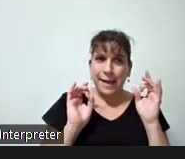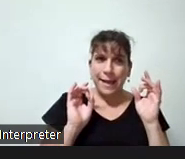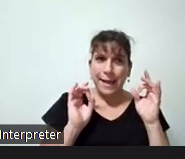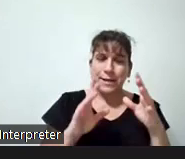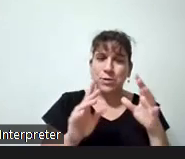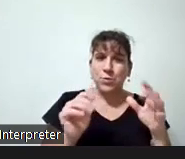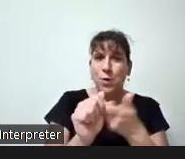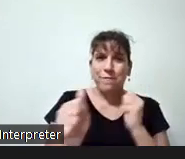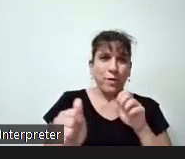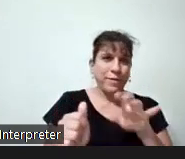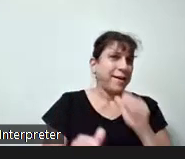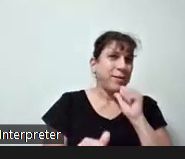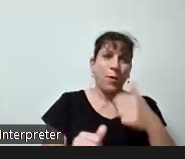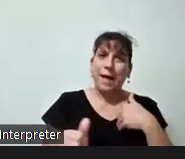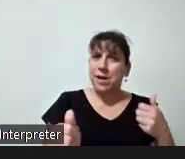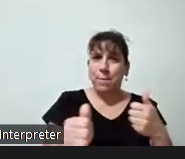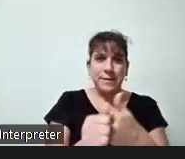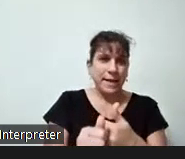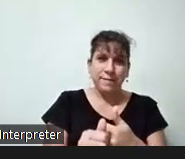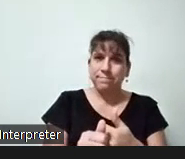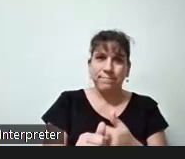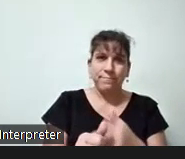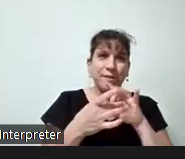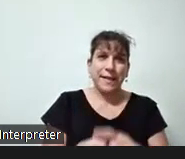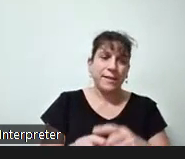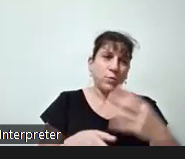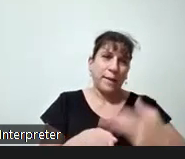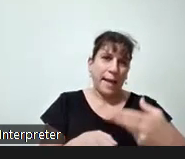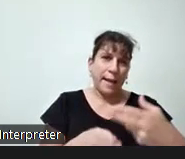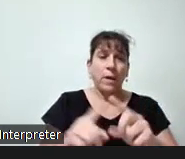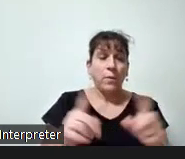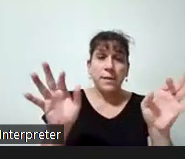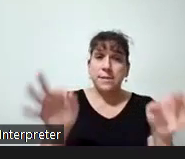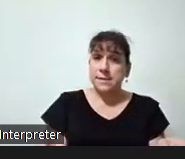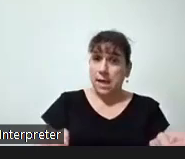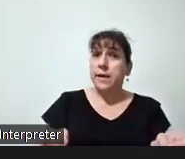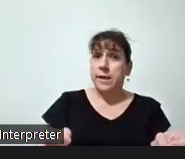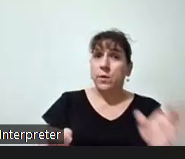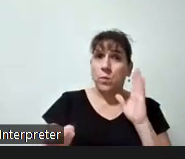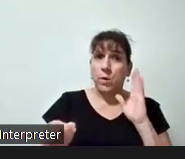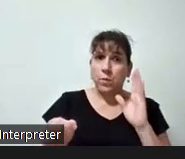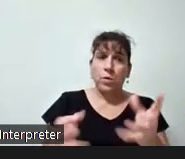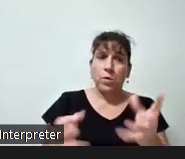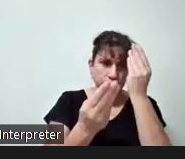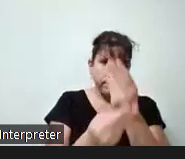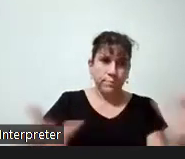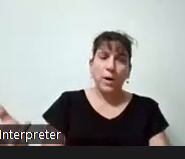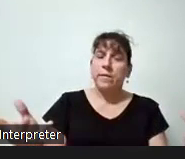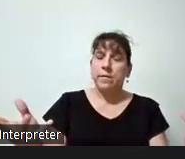I don't really have an update regarding it, but once that is decided, we would definitely get that information out to the